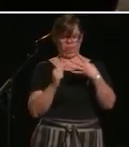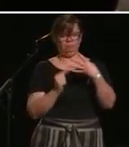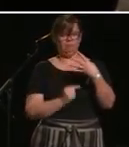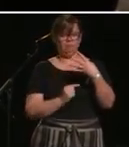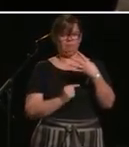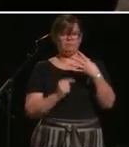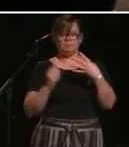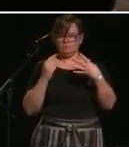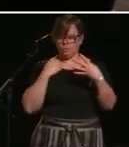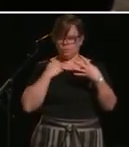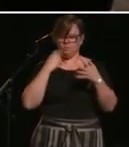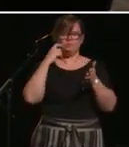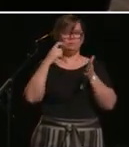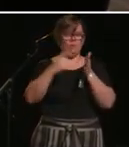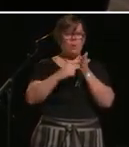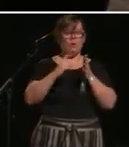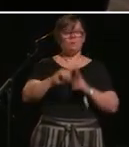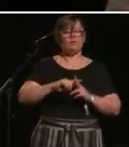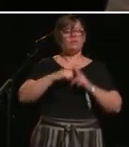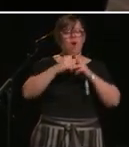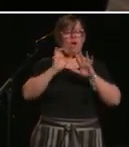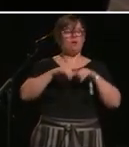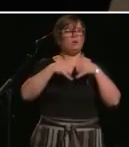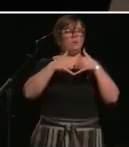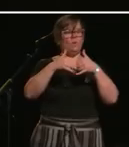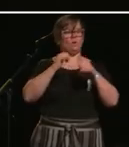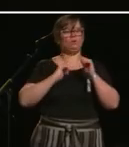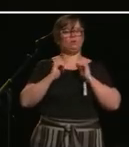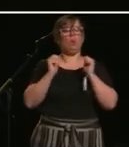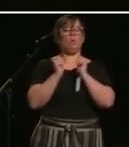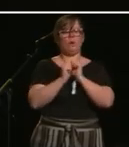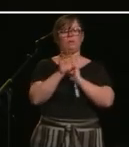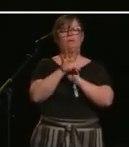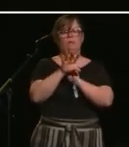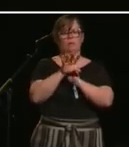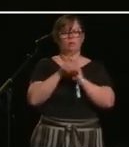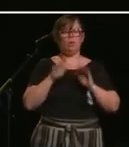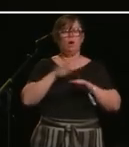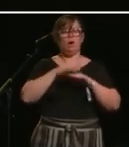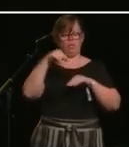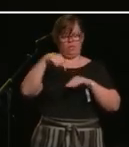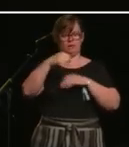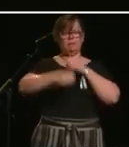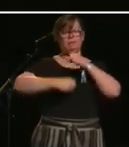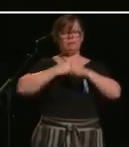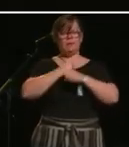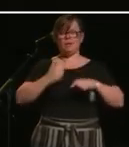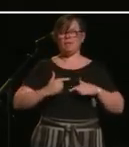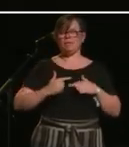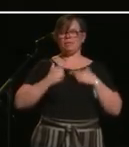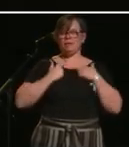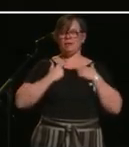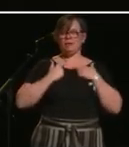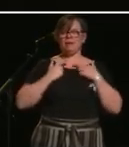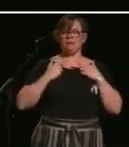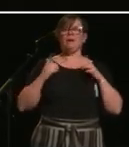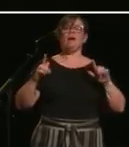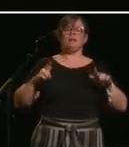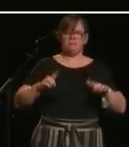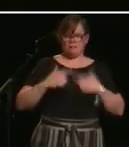Folk Alliance, and we begin the awards show with a big one, this year's Living